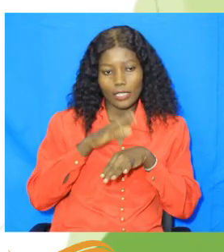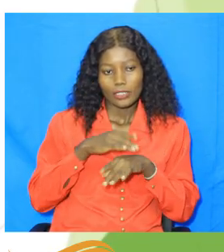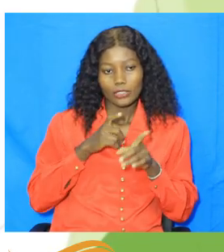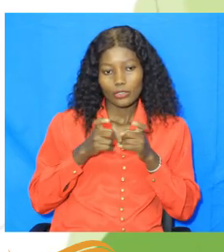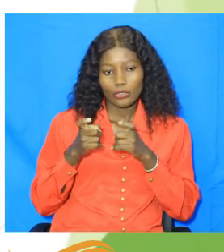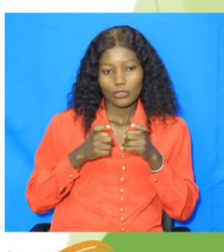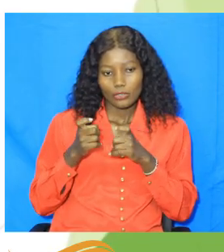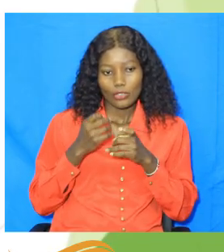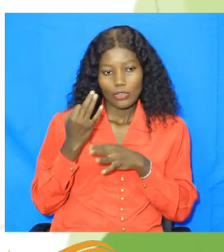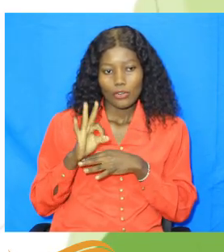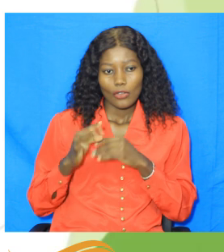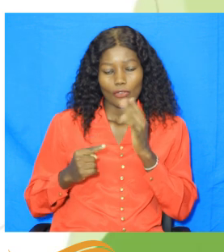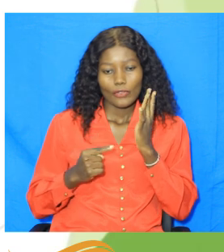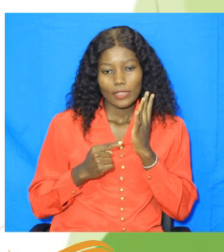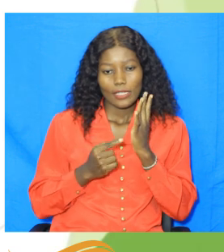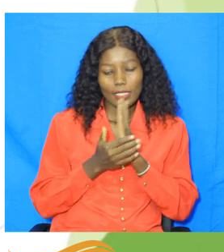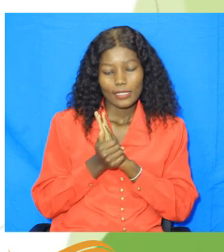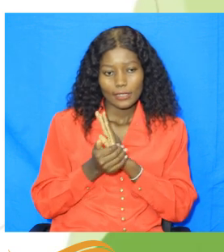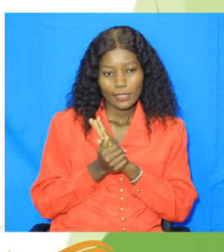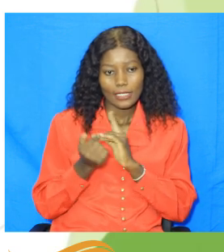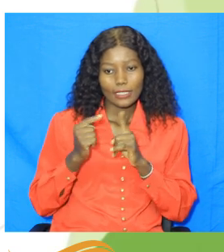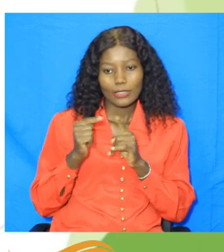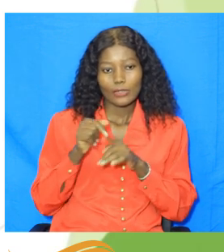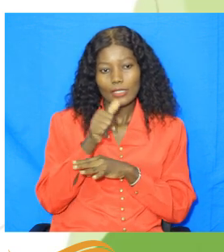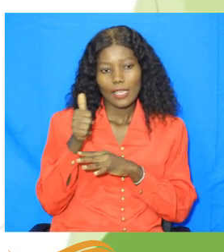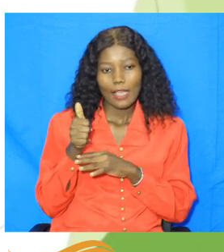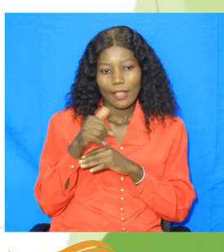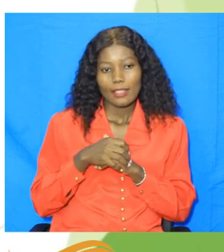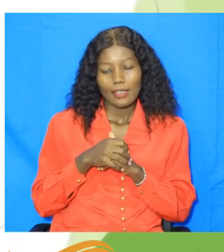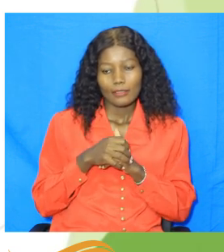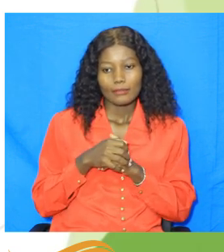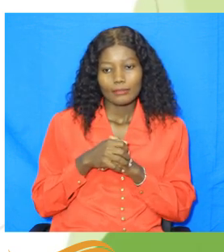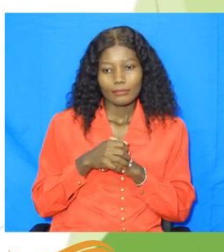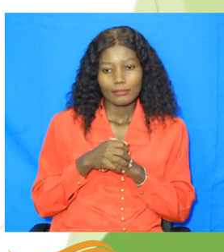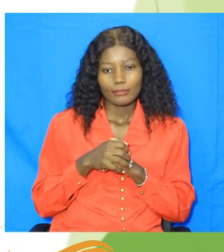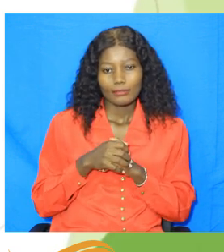the techniques to the other opponents.